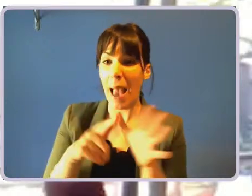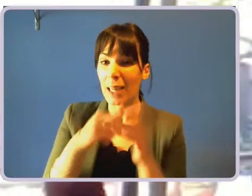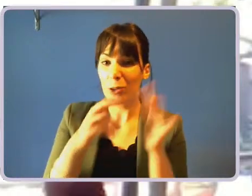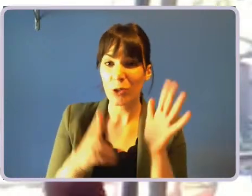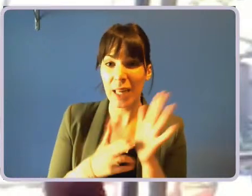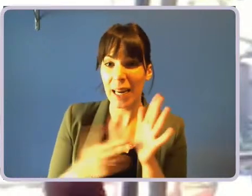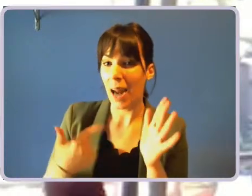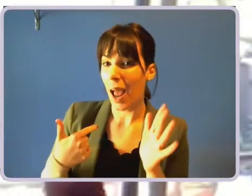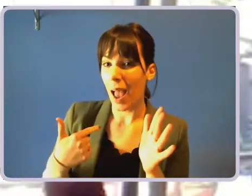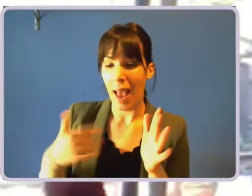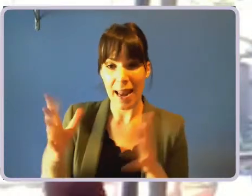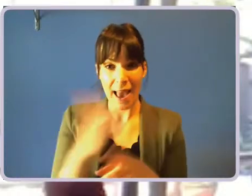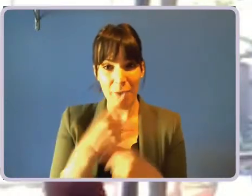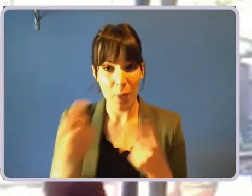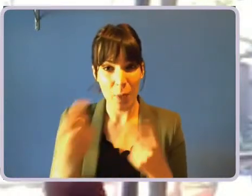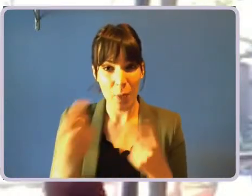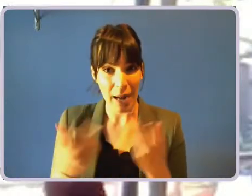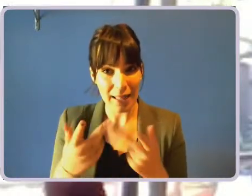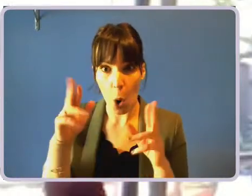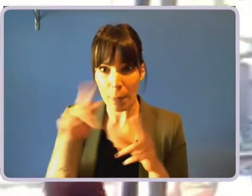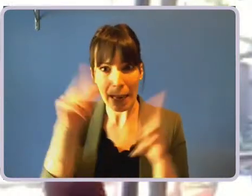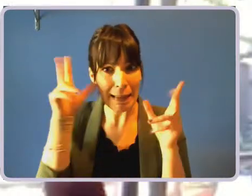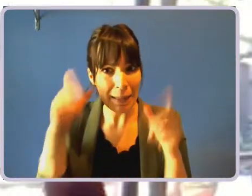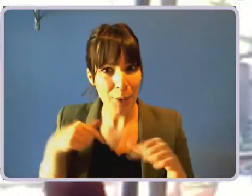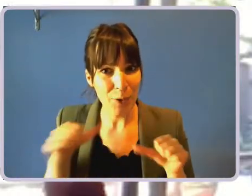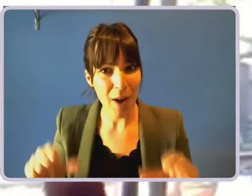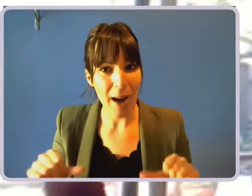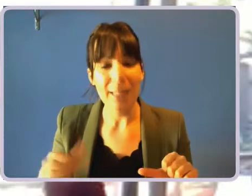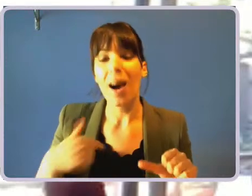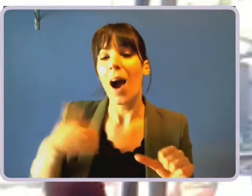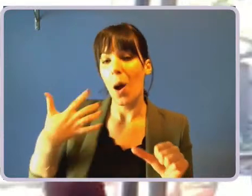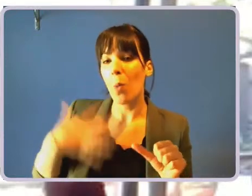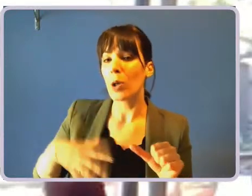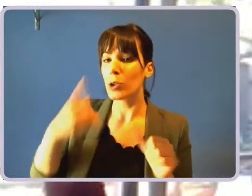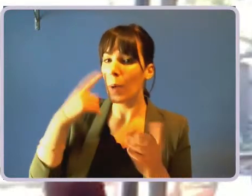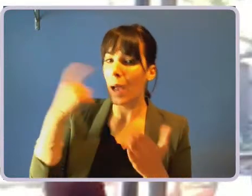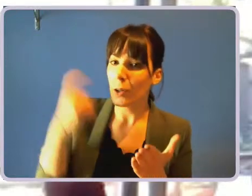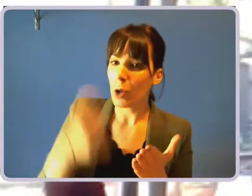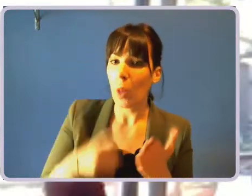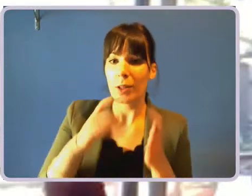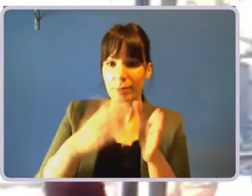I'd like to acknowledge the Wurundjeri Woi-wurrung people.